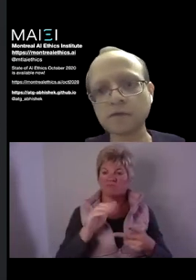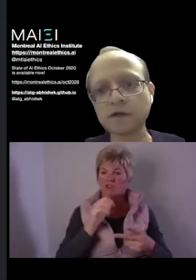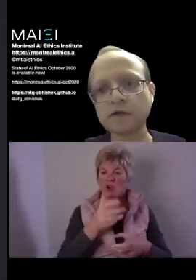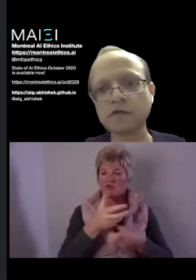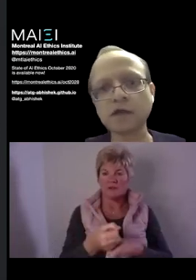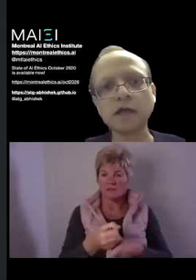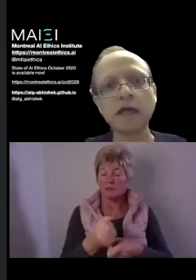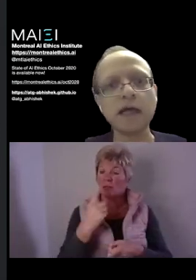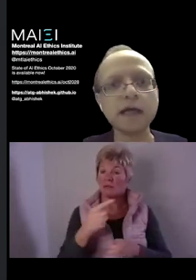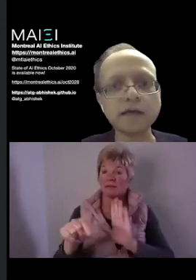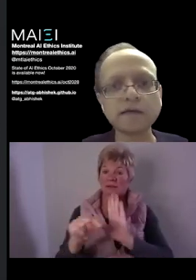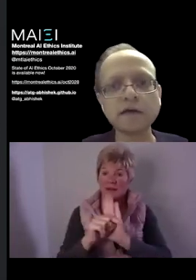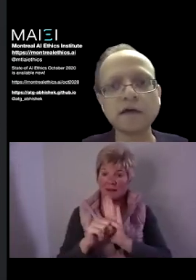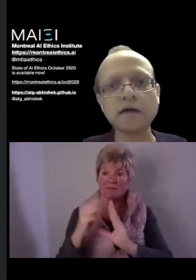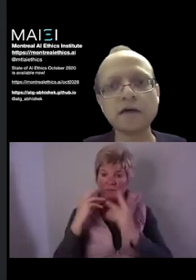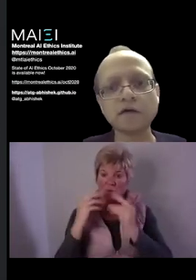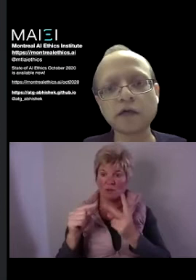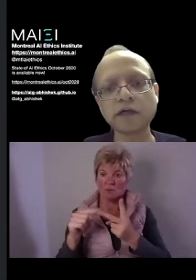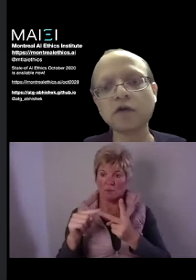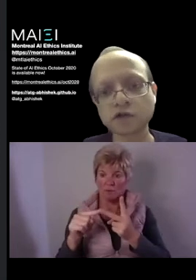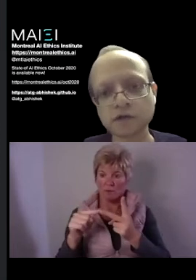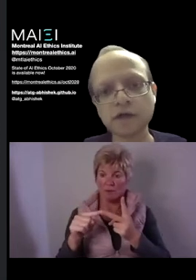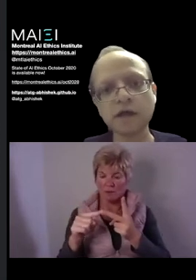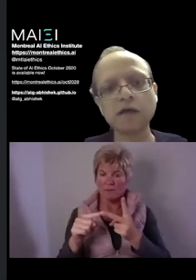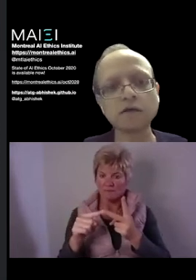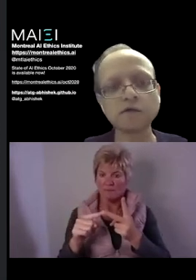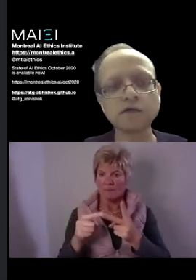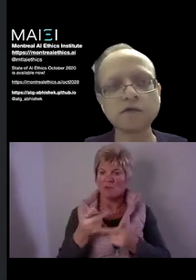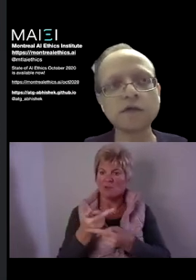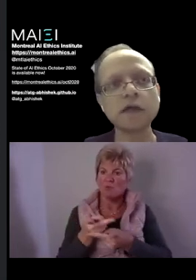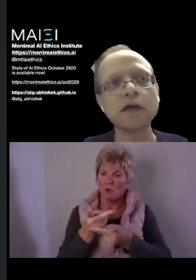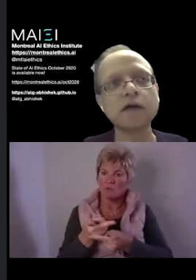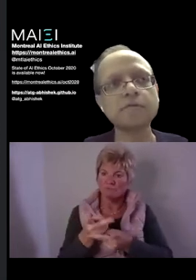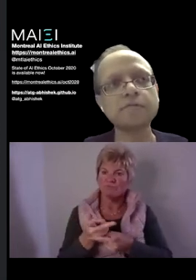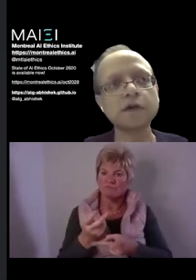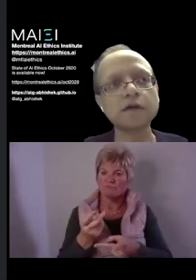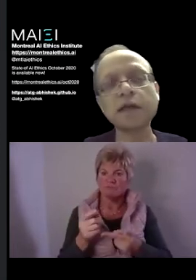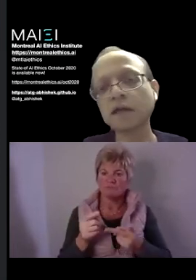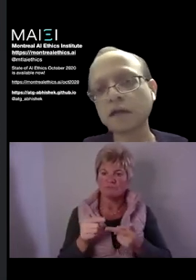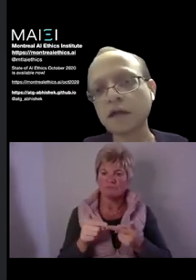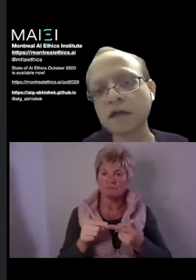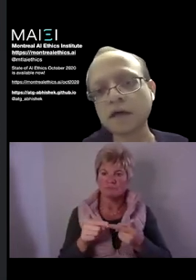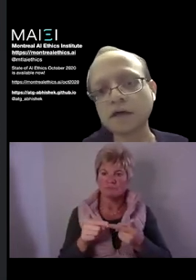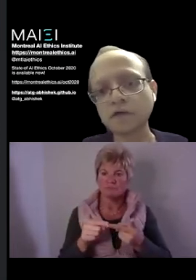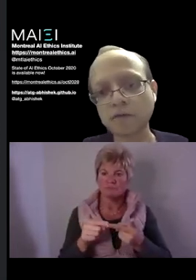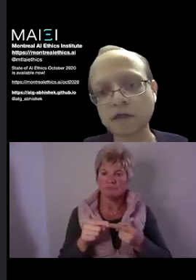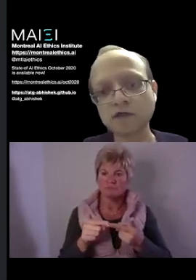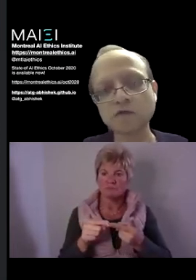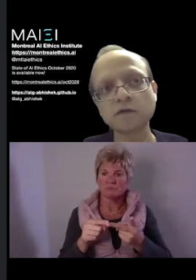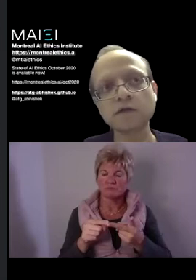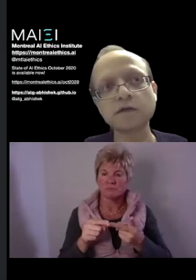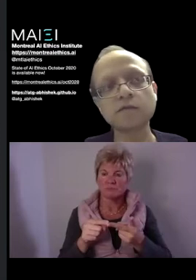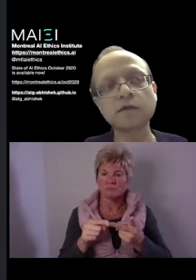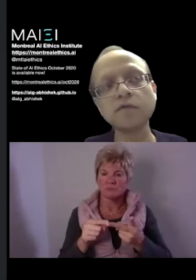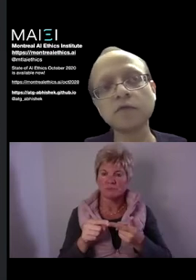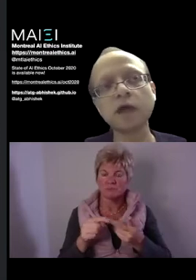prior experiences with it, and hence are quite cautious in terms of taking the recommendations